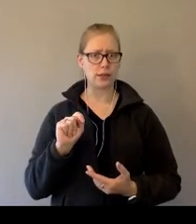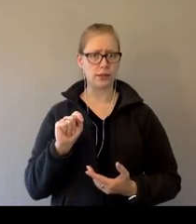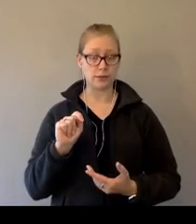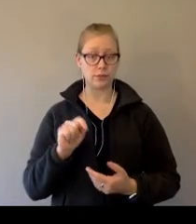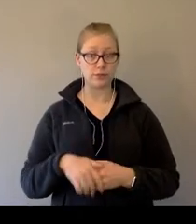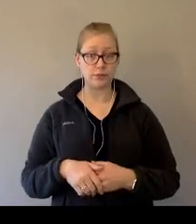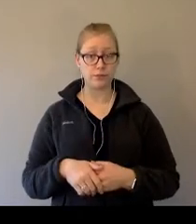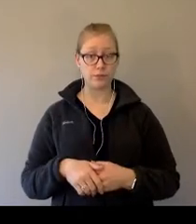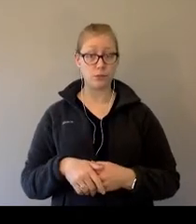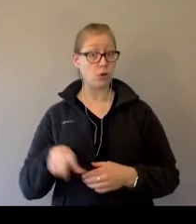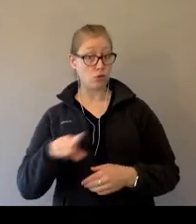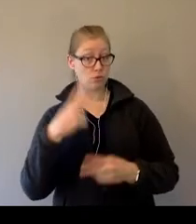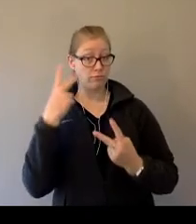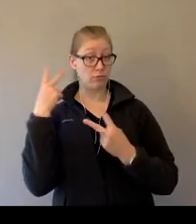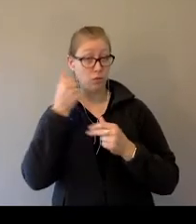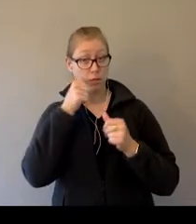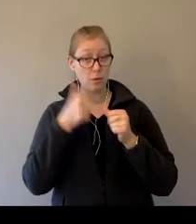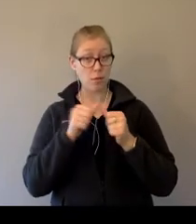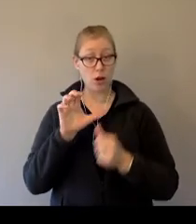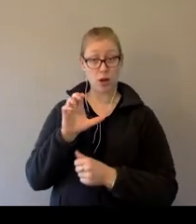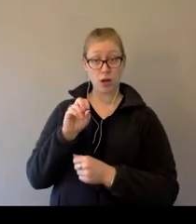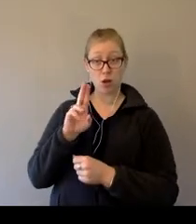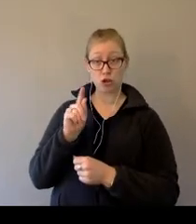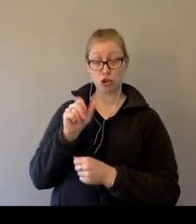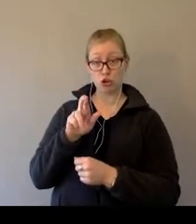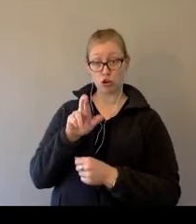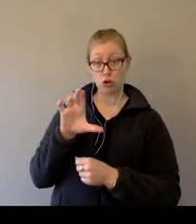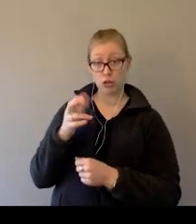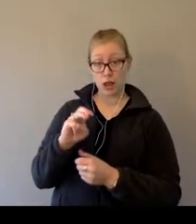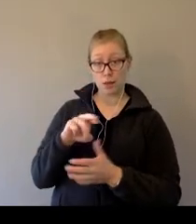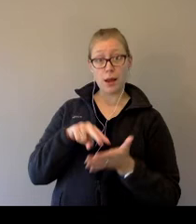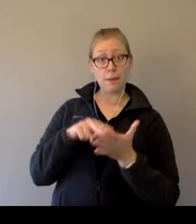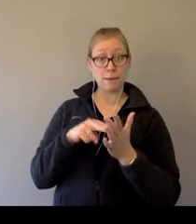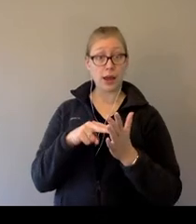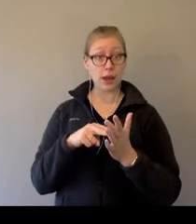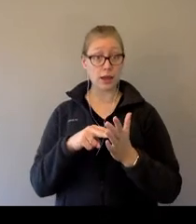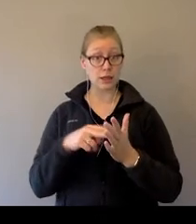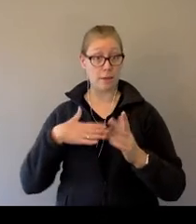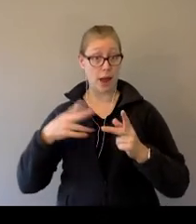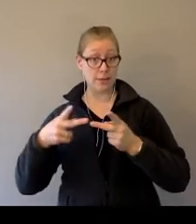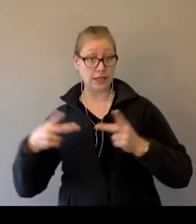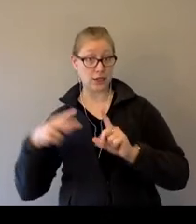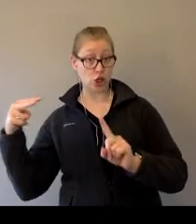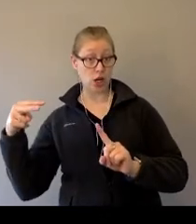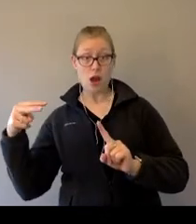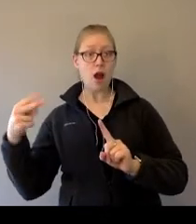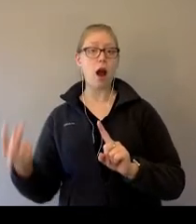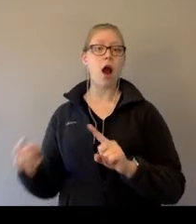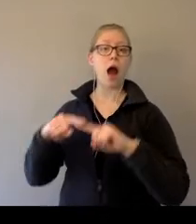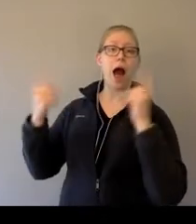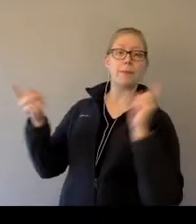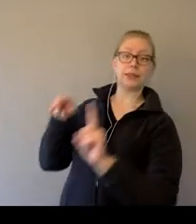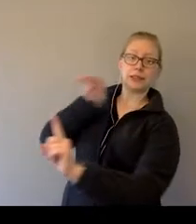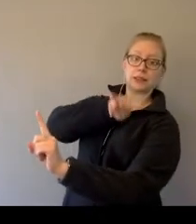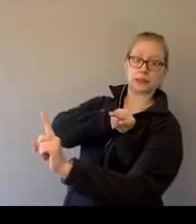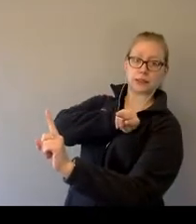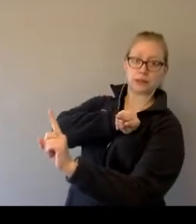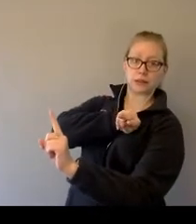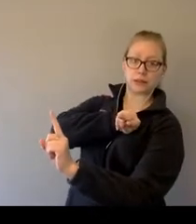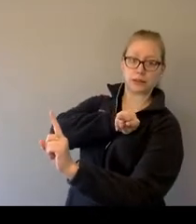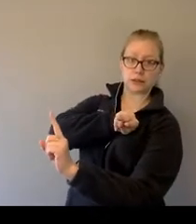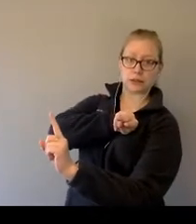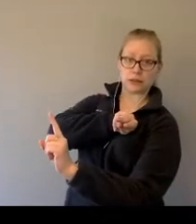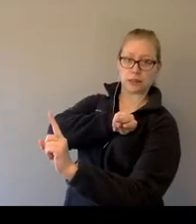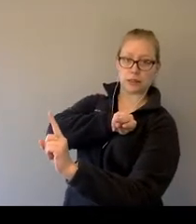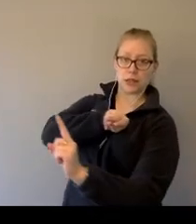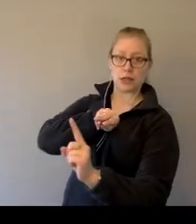So if you can recall, counterclaim addresses the opposite position on the issue. So counter means opposite. So think about your own